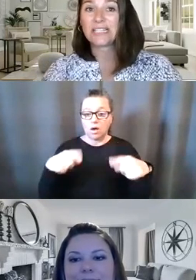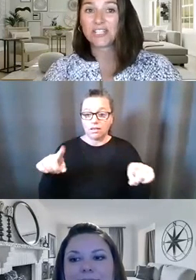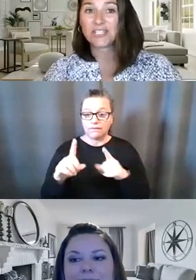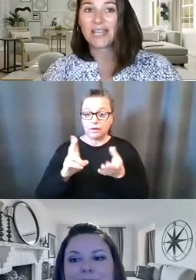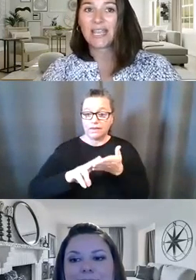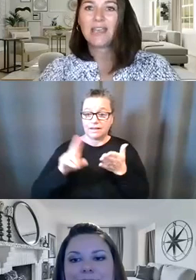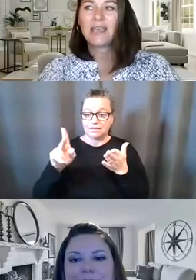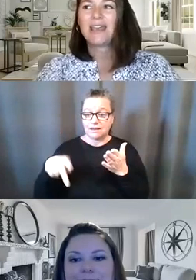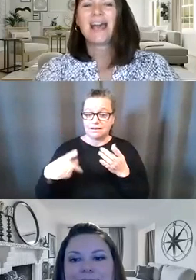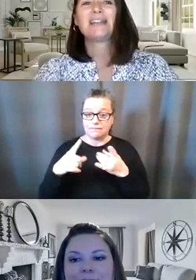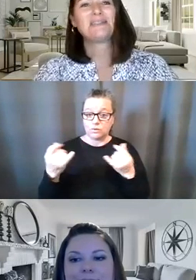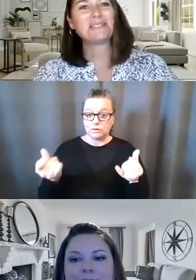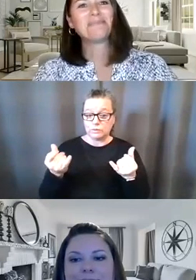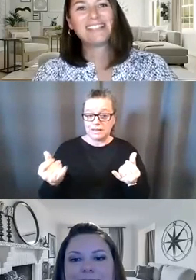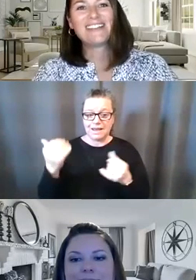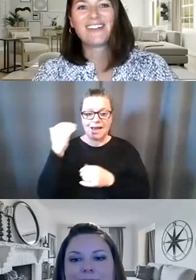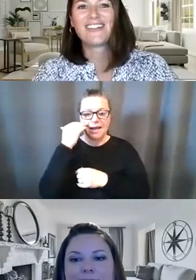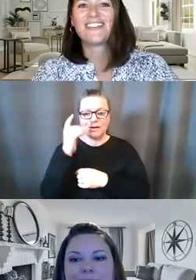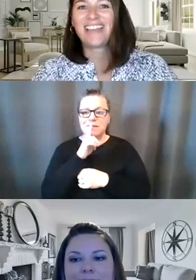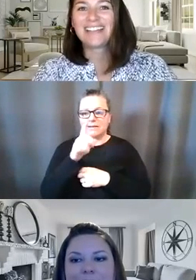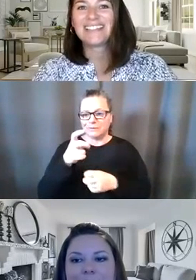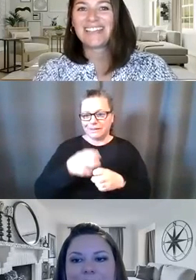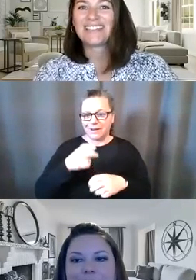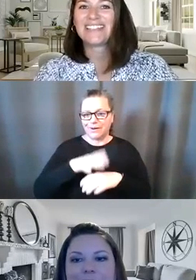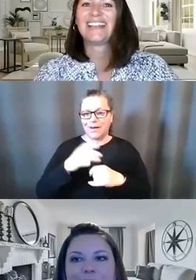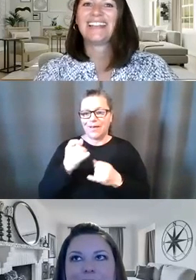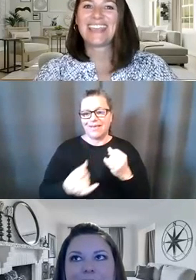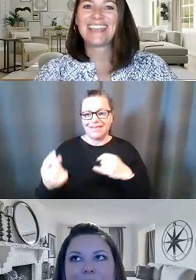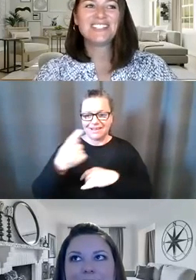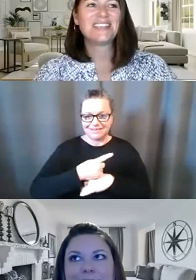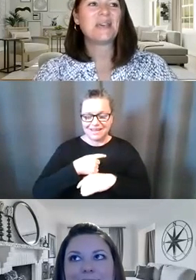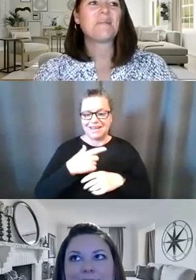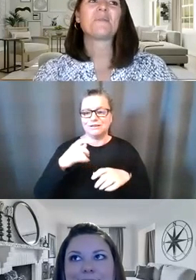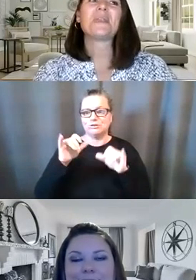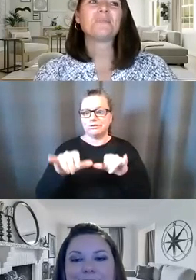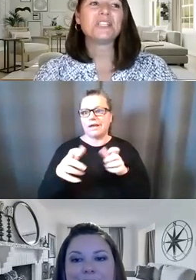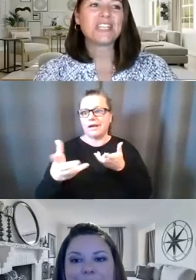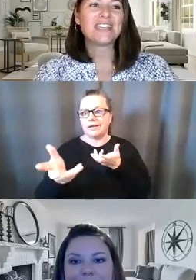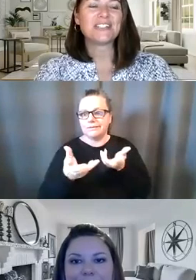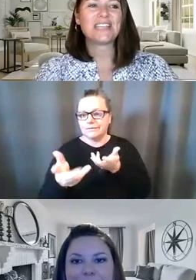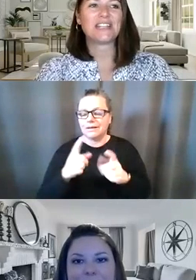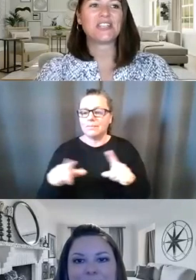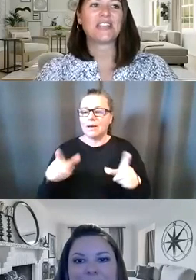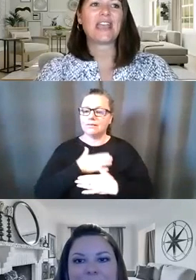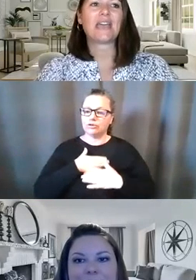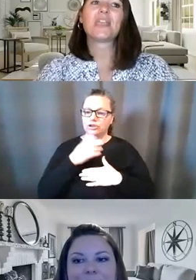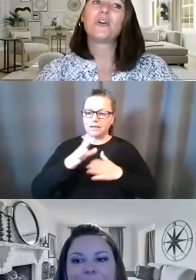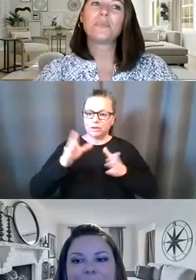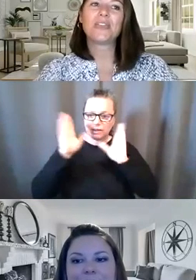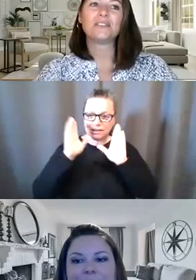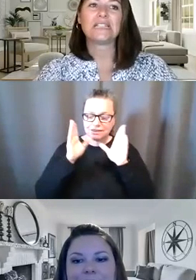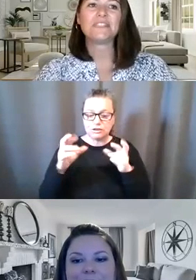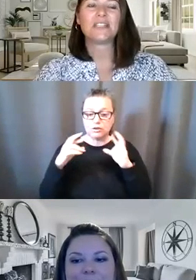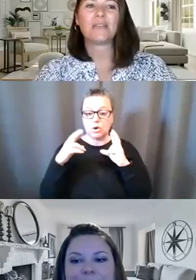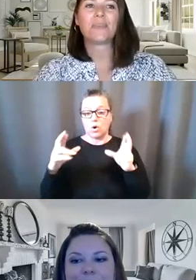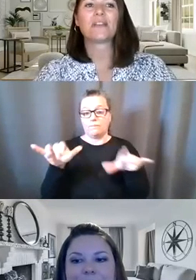this session today. I know it's really hard on the last day to stay engaged, but we appreciate your attention and we hope that